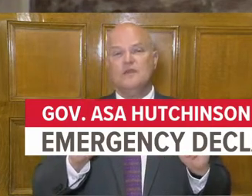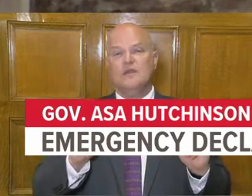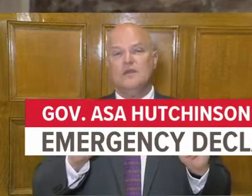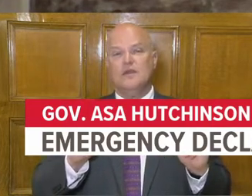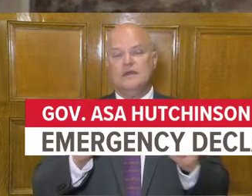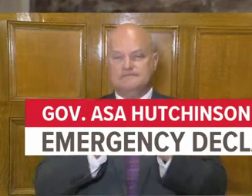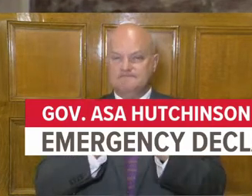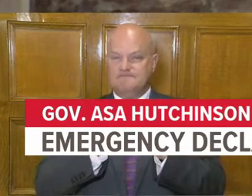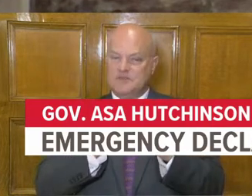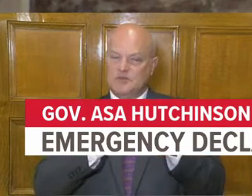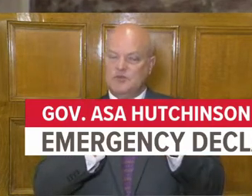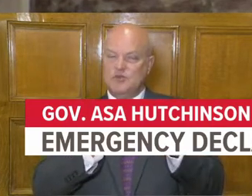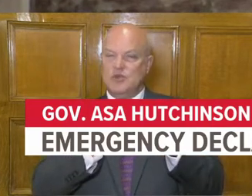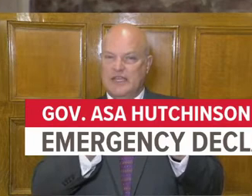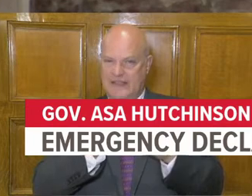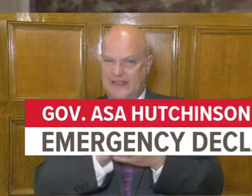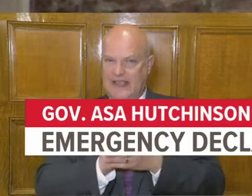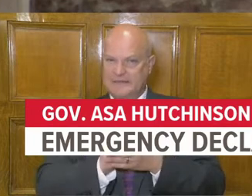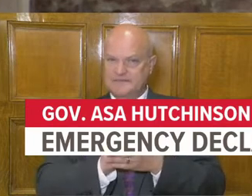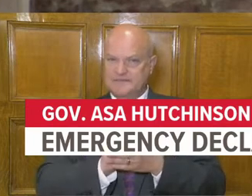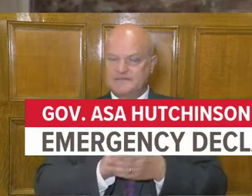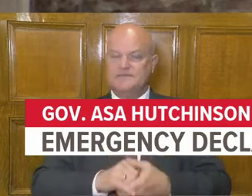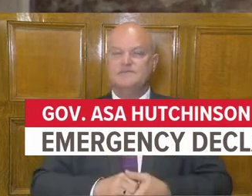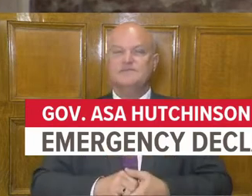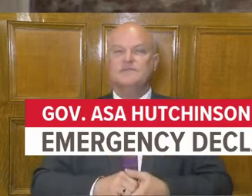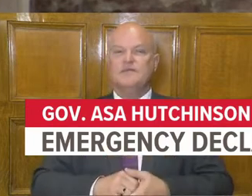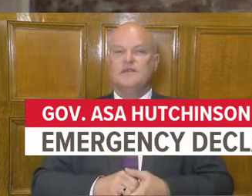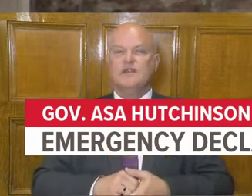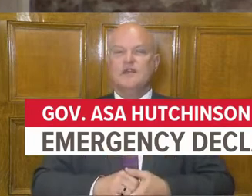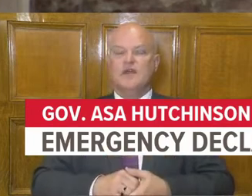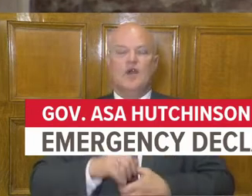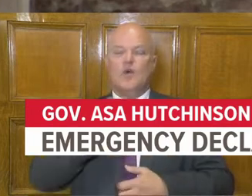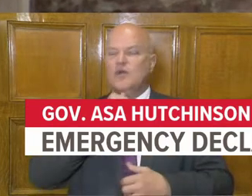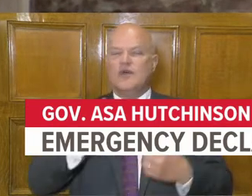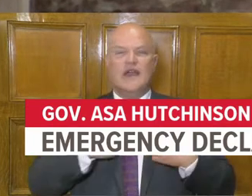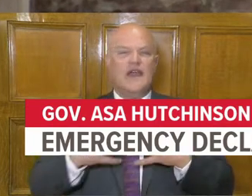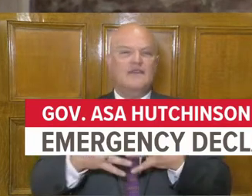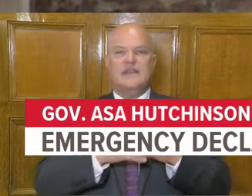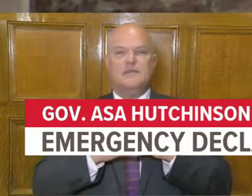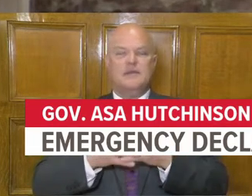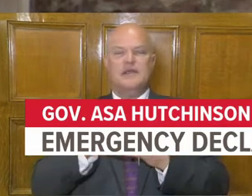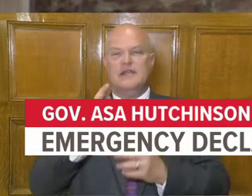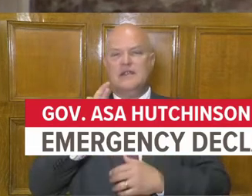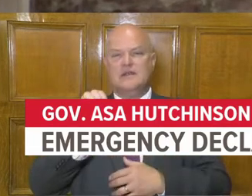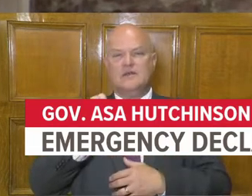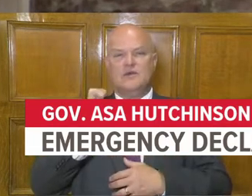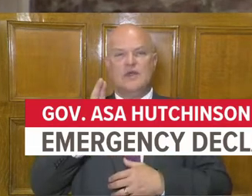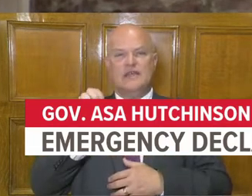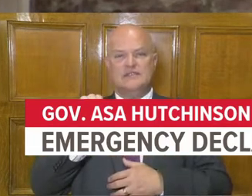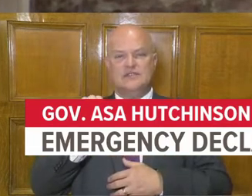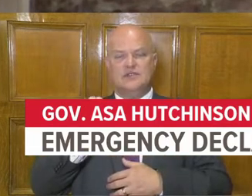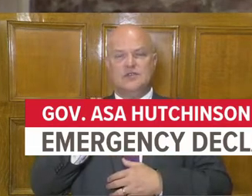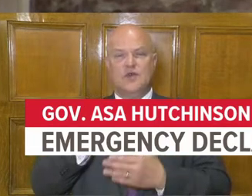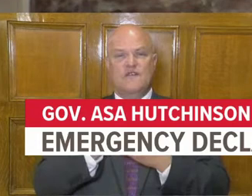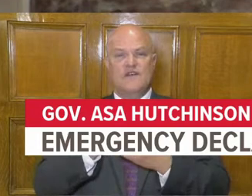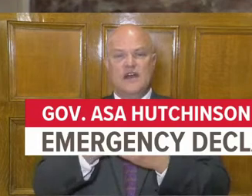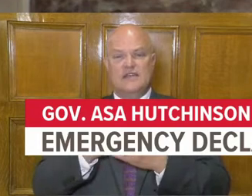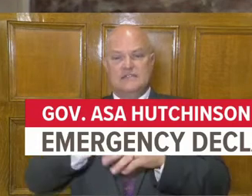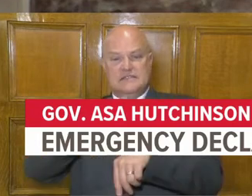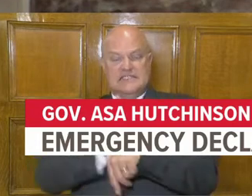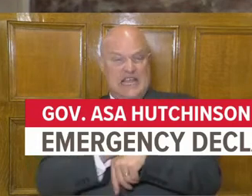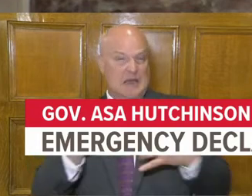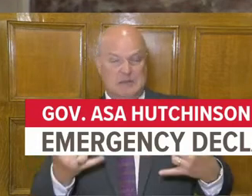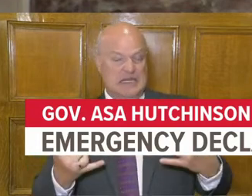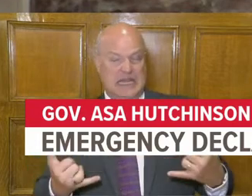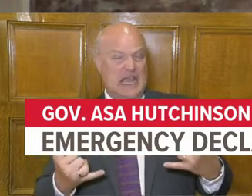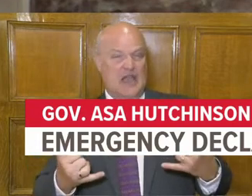we'll continue to look at that. There's we don't have our American Rescue Plan funds in place yet, or the plan